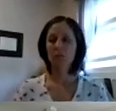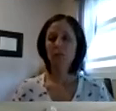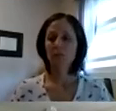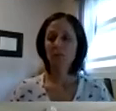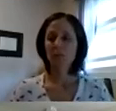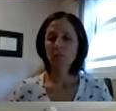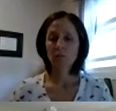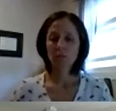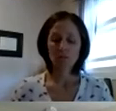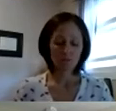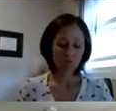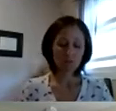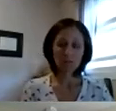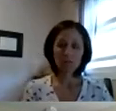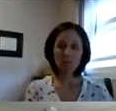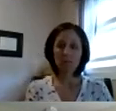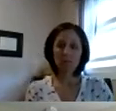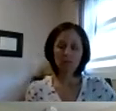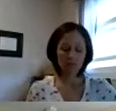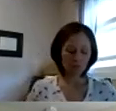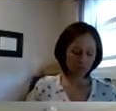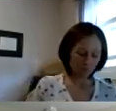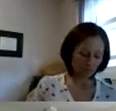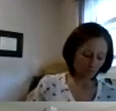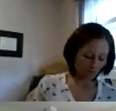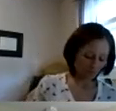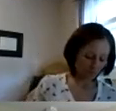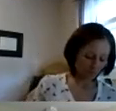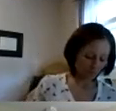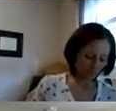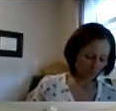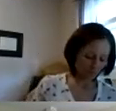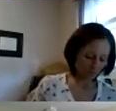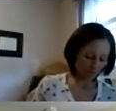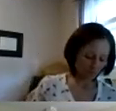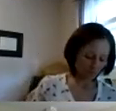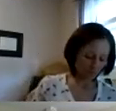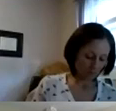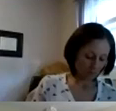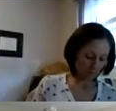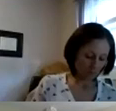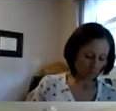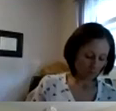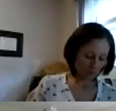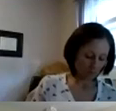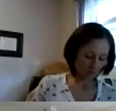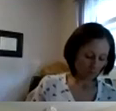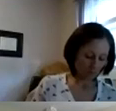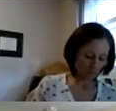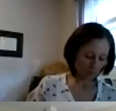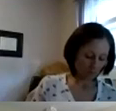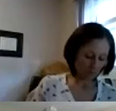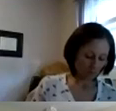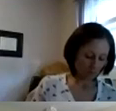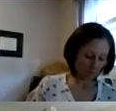two questions. First of all, one question is just a quick clarification on the Arts Midwest funding. Just to clarify, you did